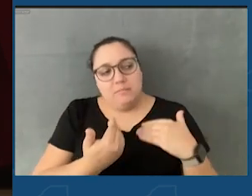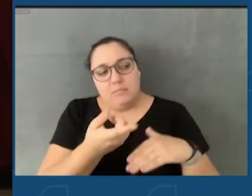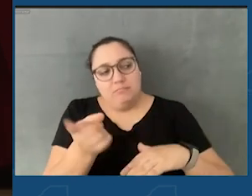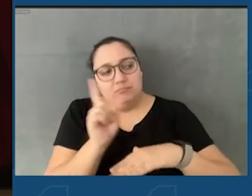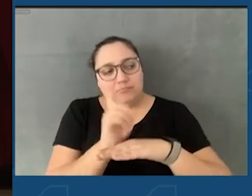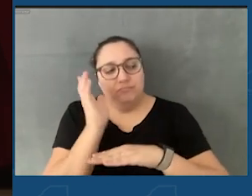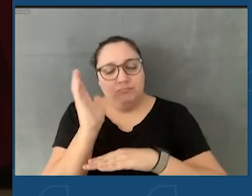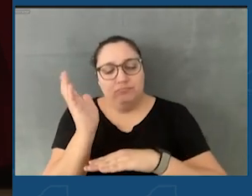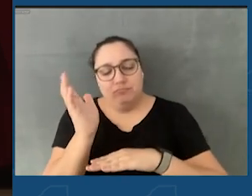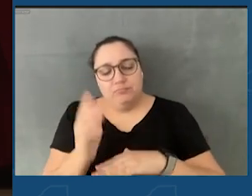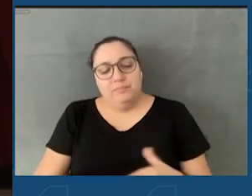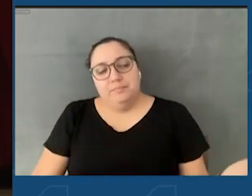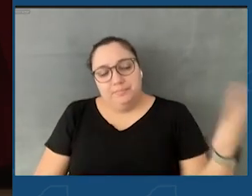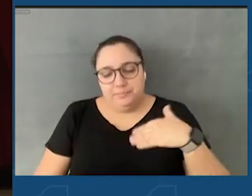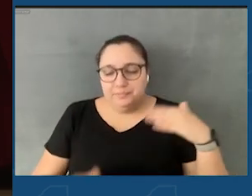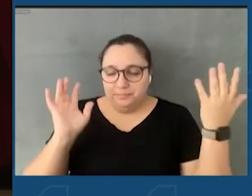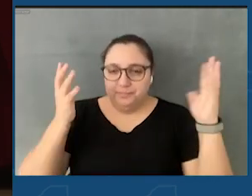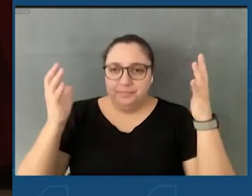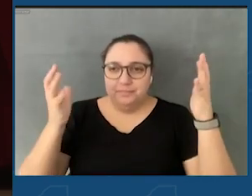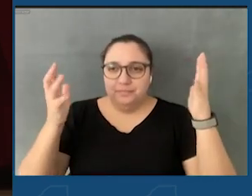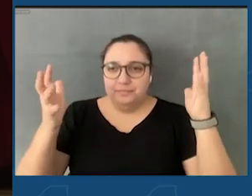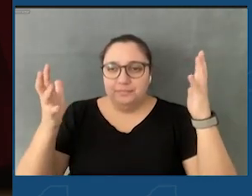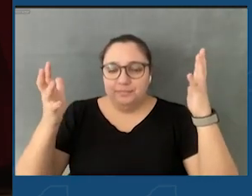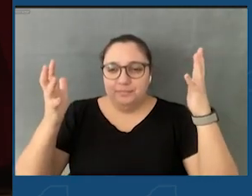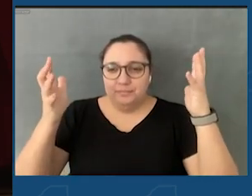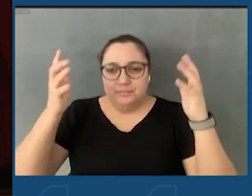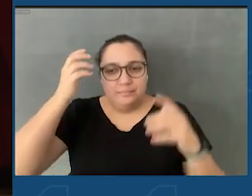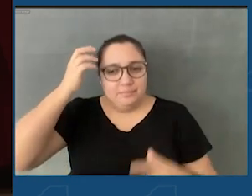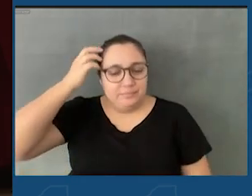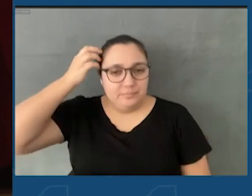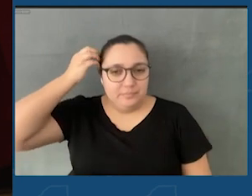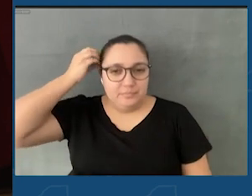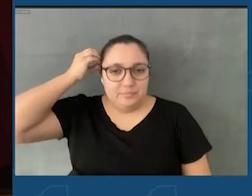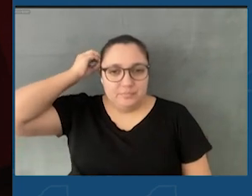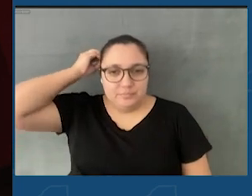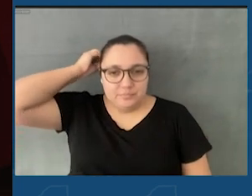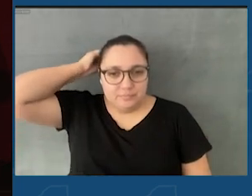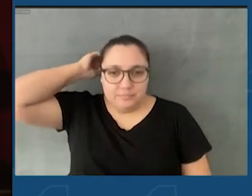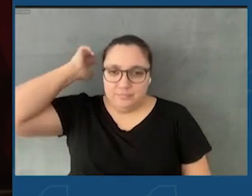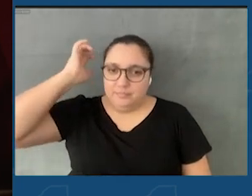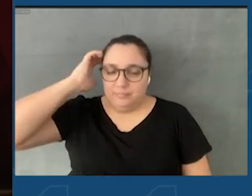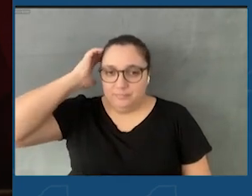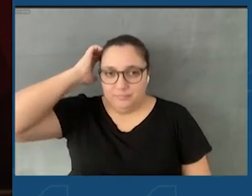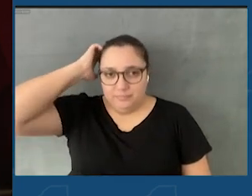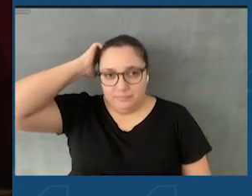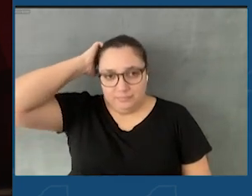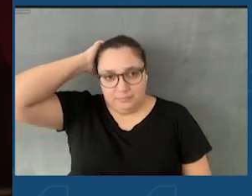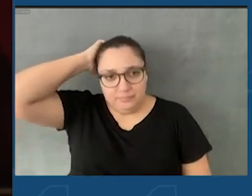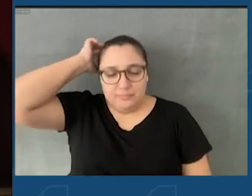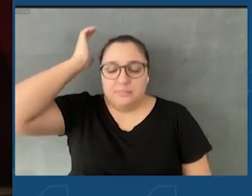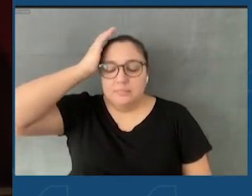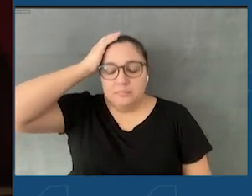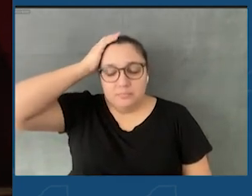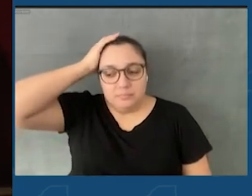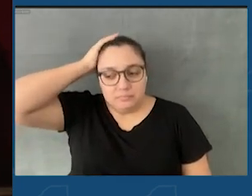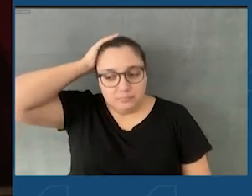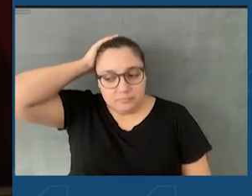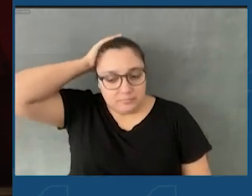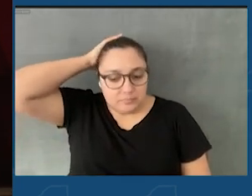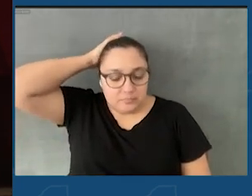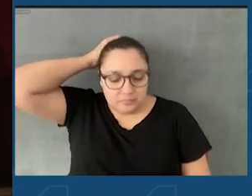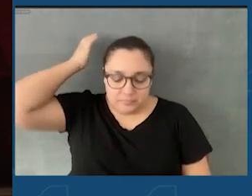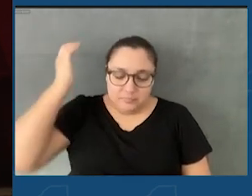surrounding towns and villages, where there are people who need every bit as much of this affordable housing